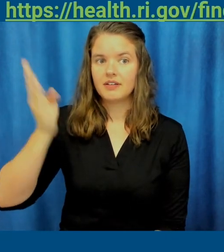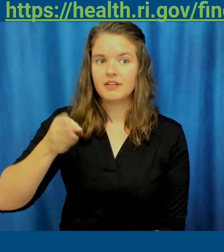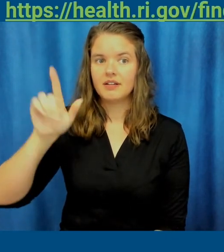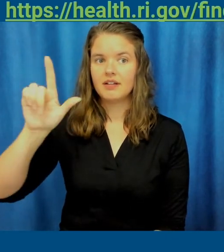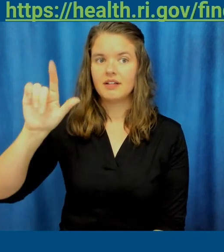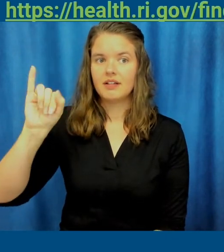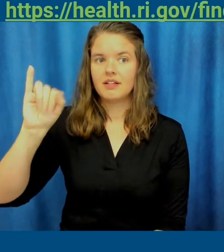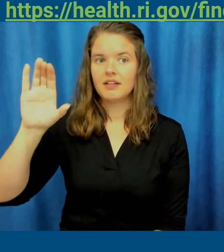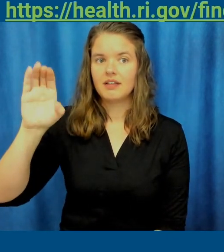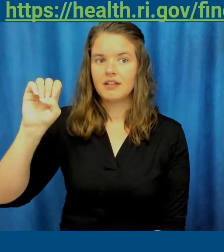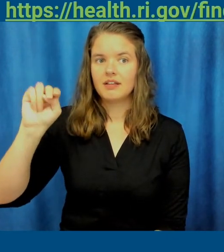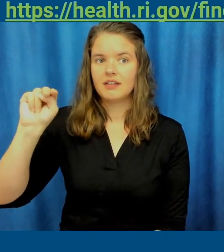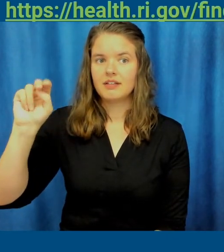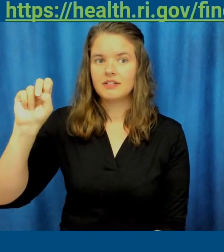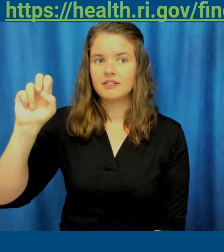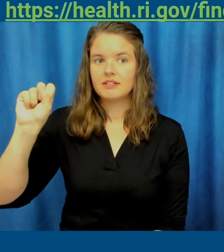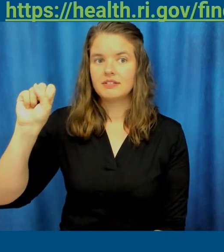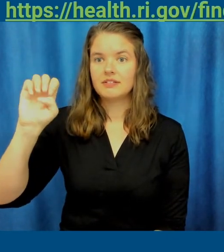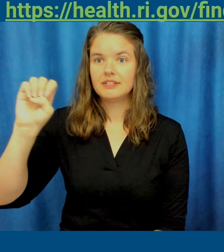https://health.ri.gov/find/licensees/.